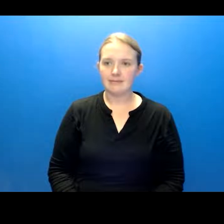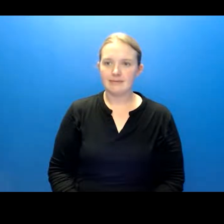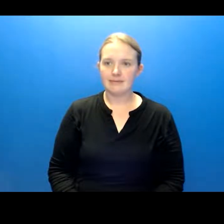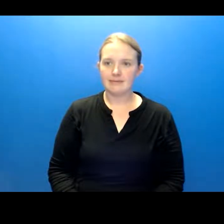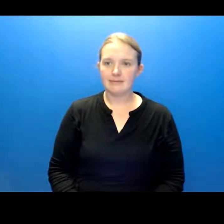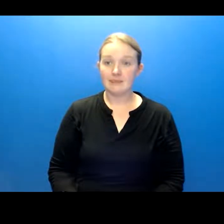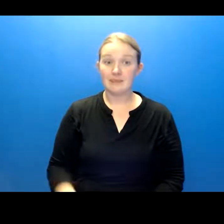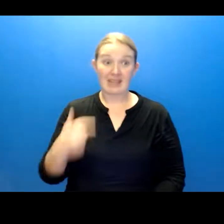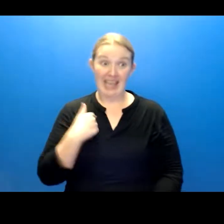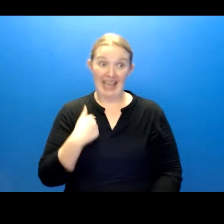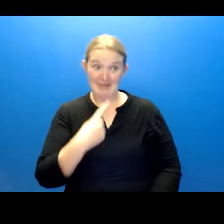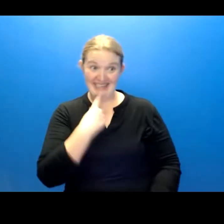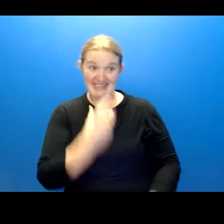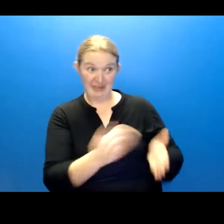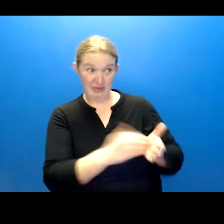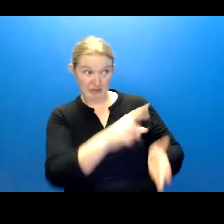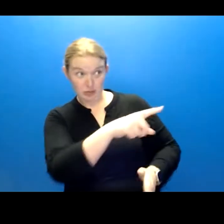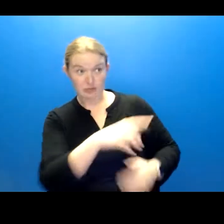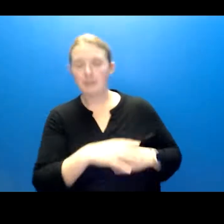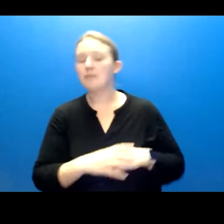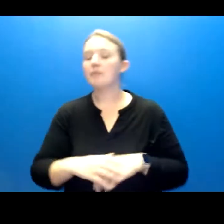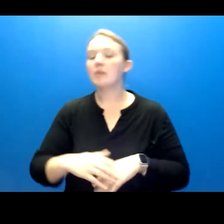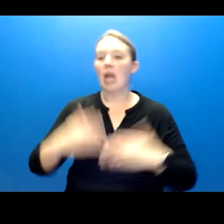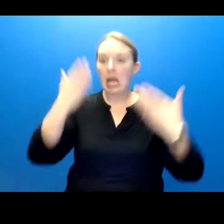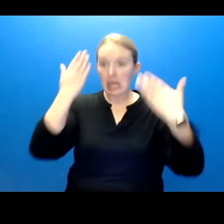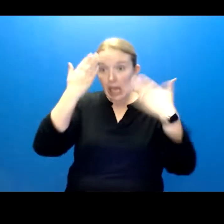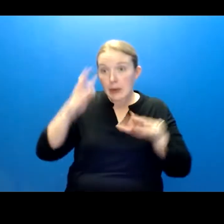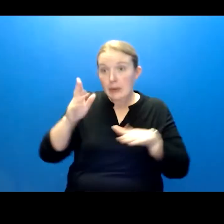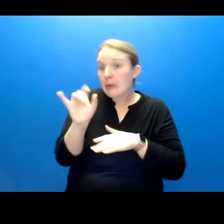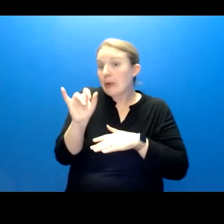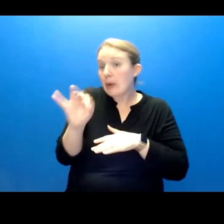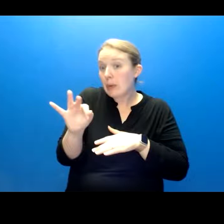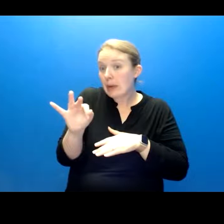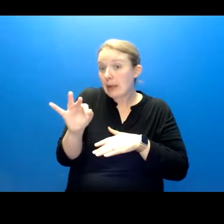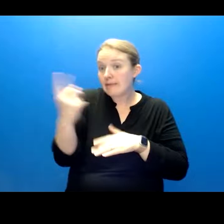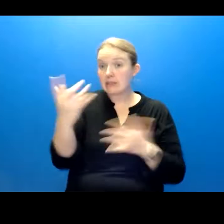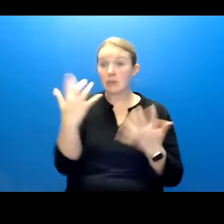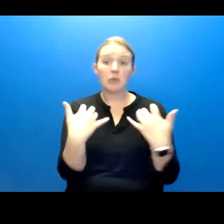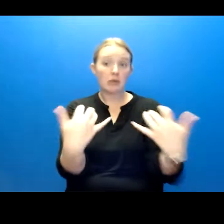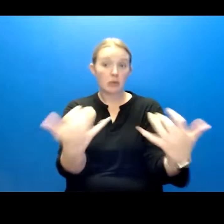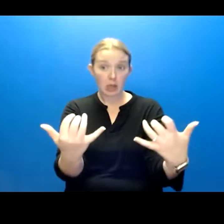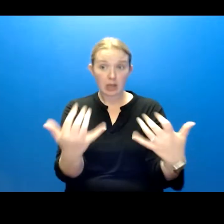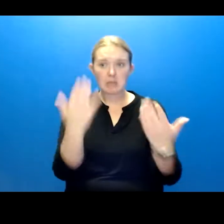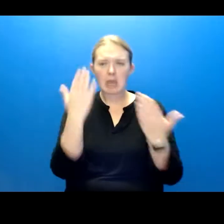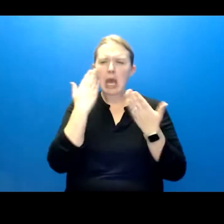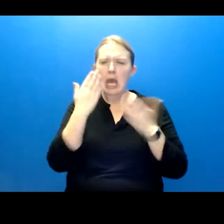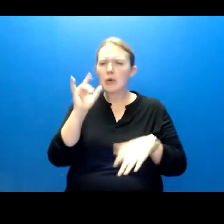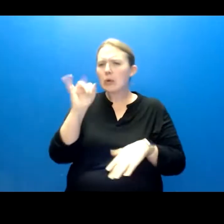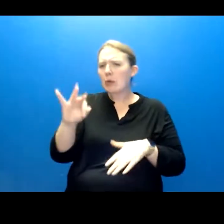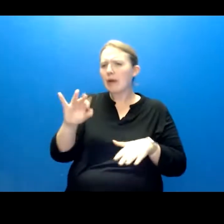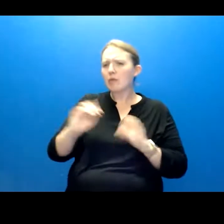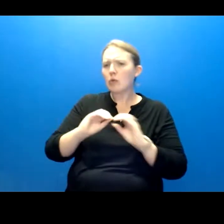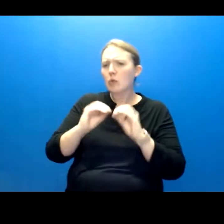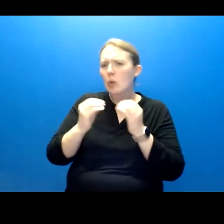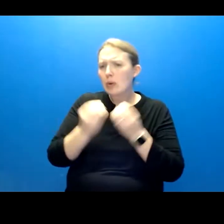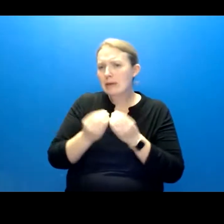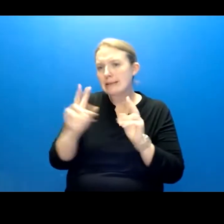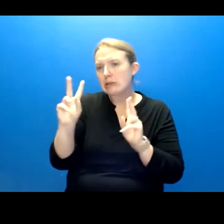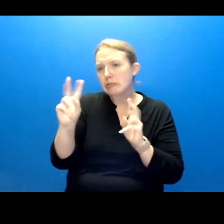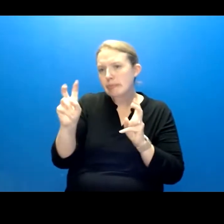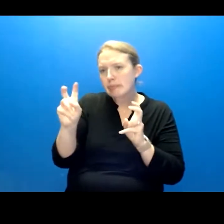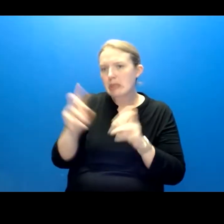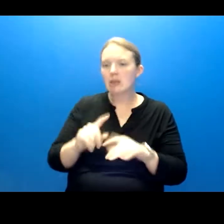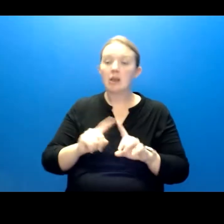I'm going to repeat that. I don't know if somebody in the crowd said, I don't know if there's an organization per se, but there is